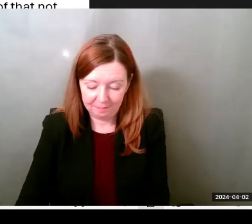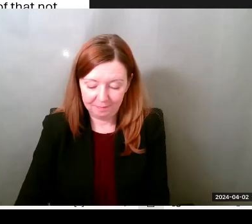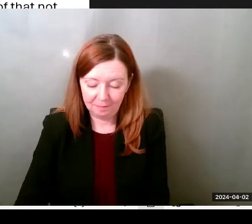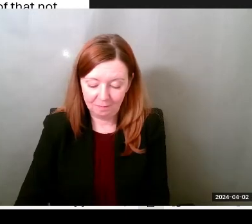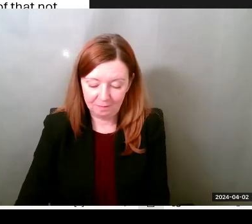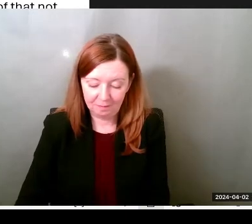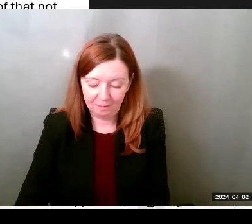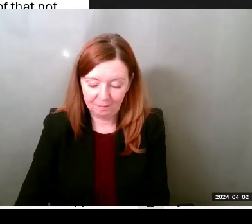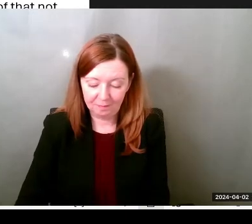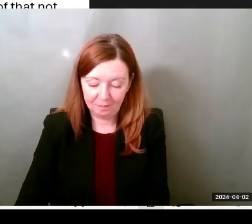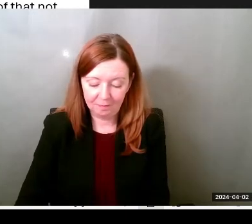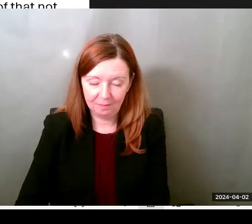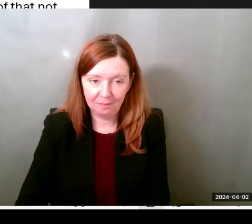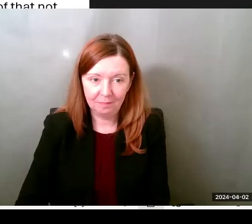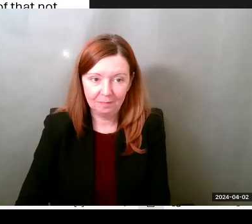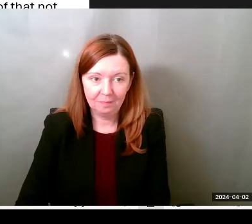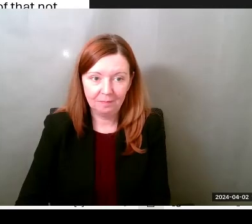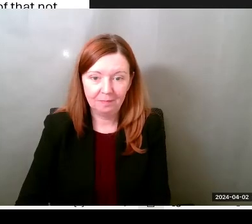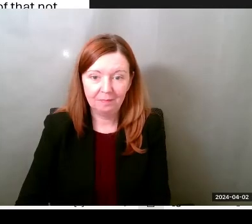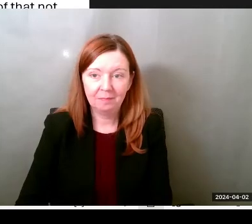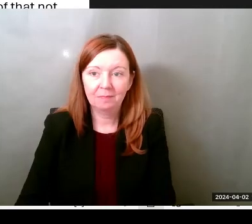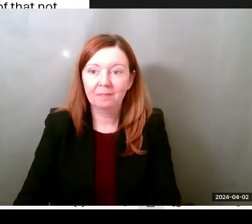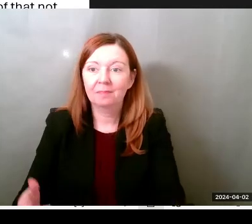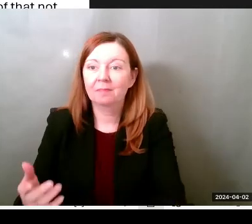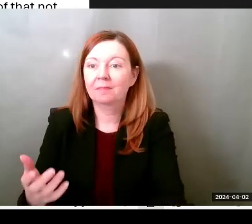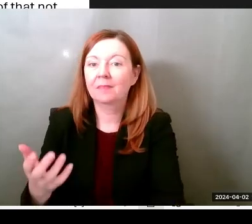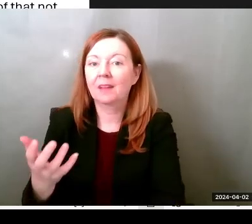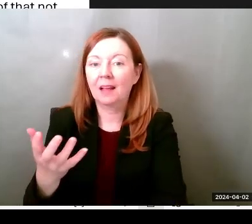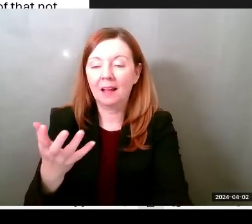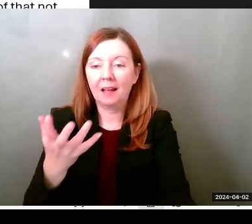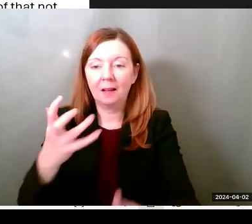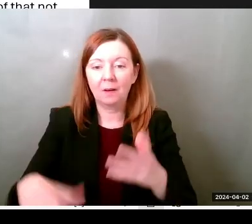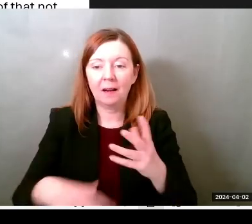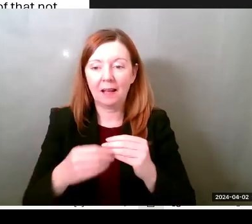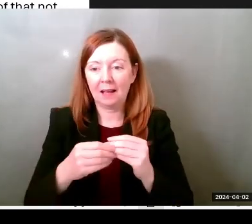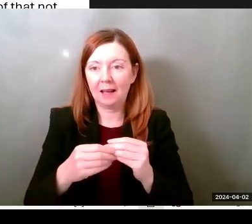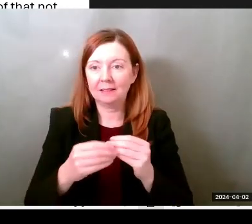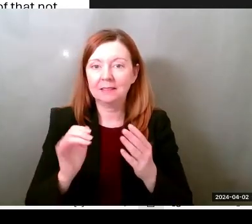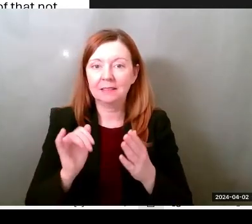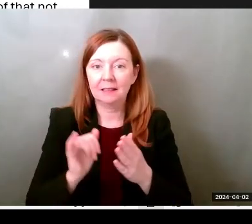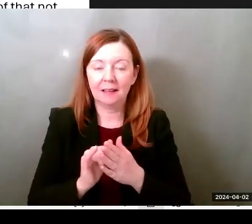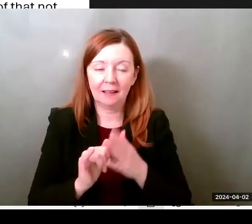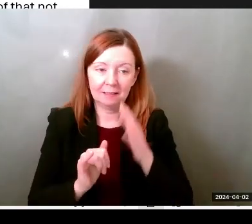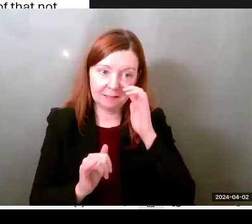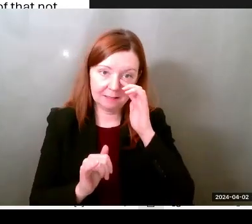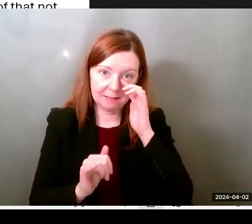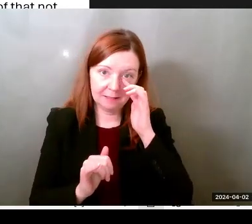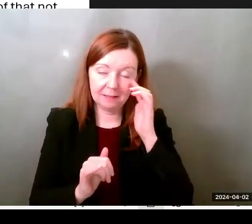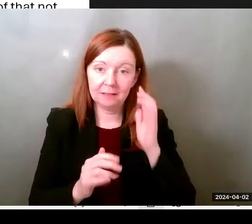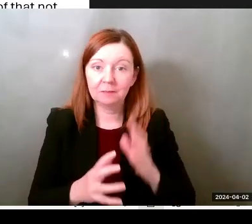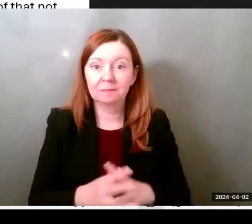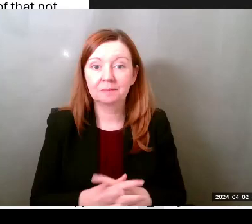That's the end. Okay. I would just want to add, of course, adds